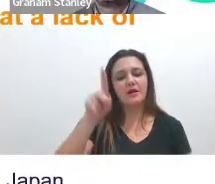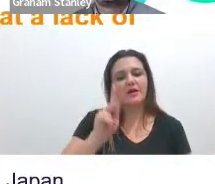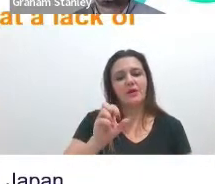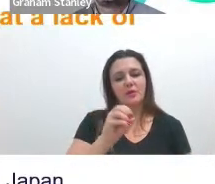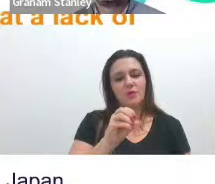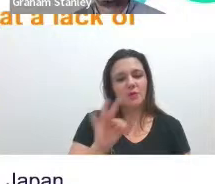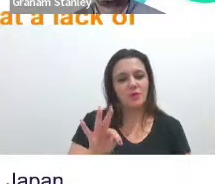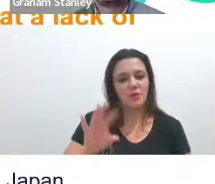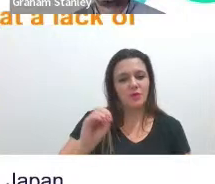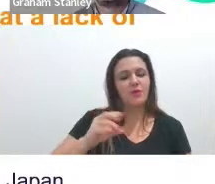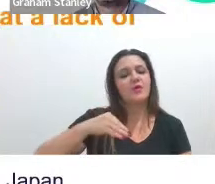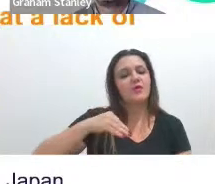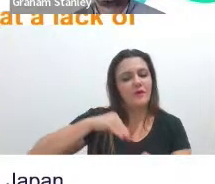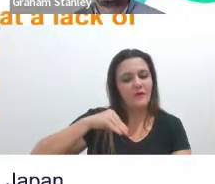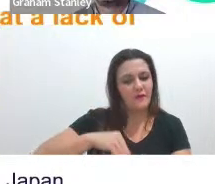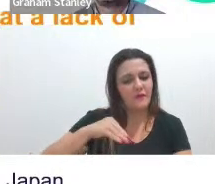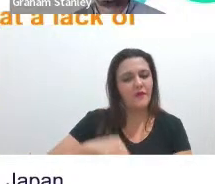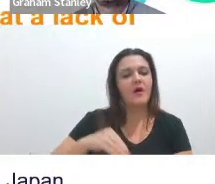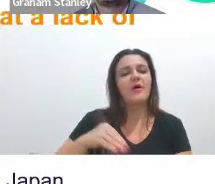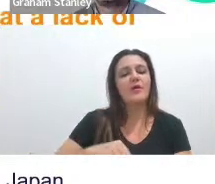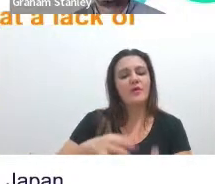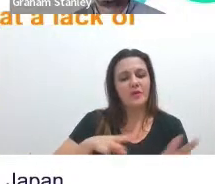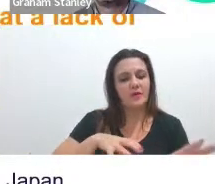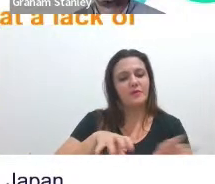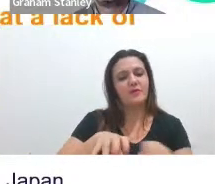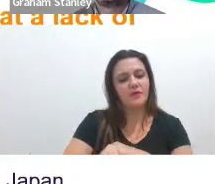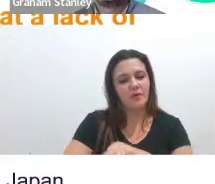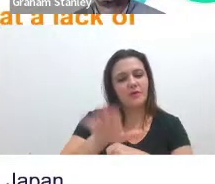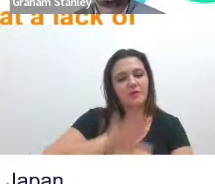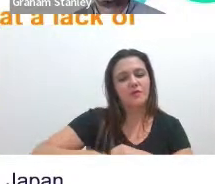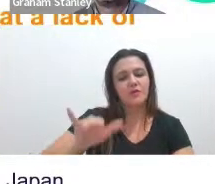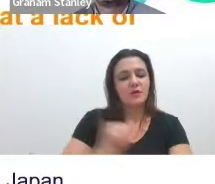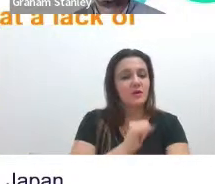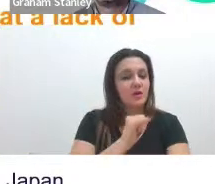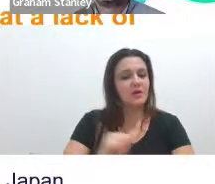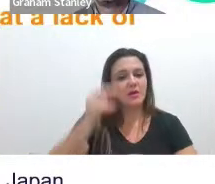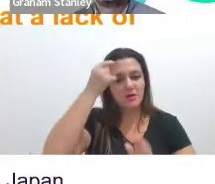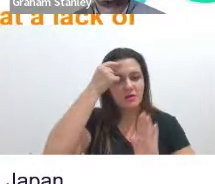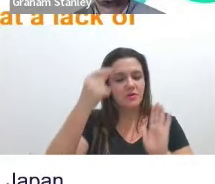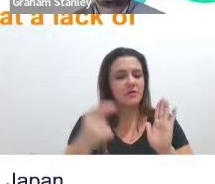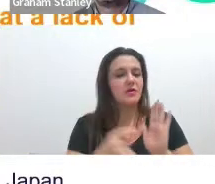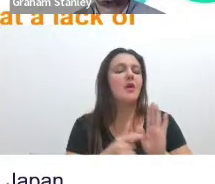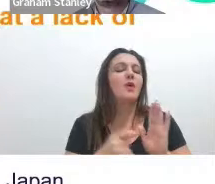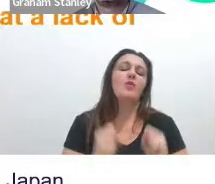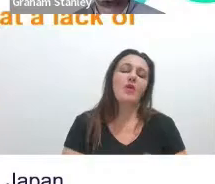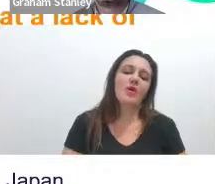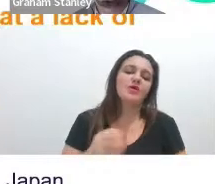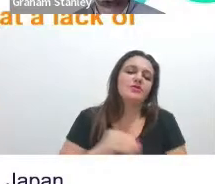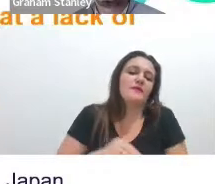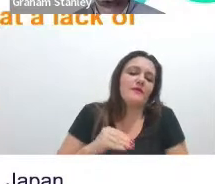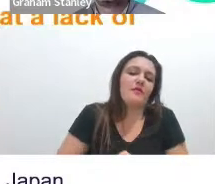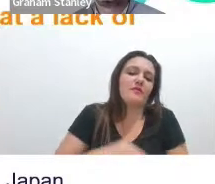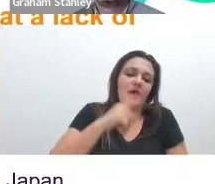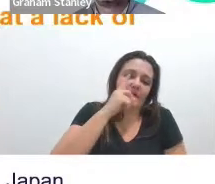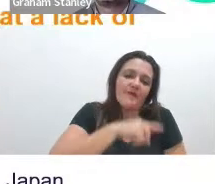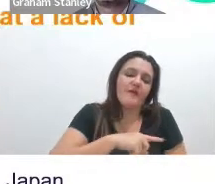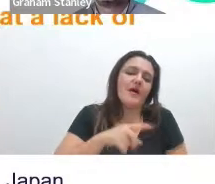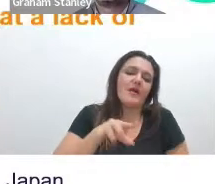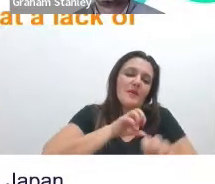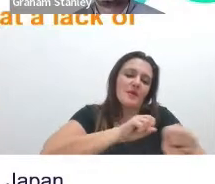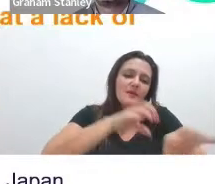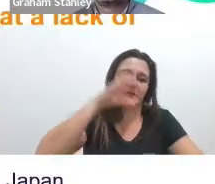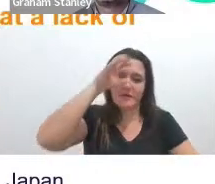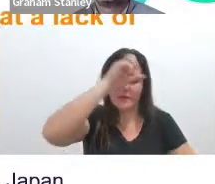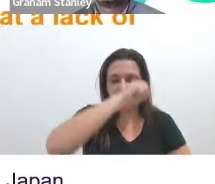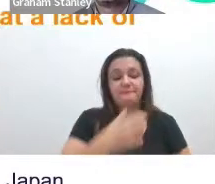using AI-powered tools might widen the gap in learning opportunities. When it comes to pedagogy, AI might have